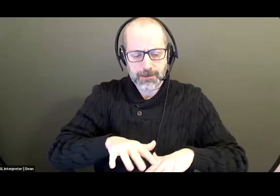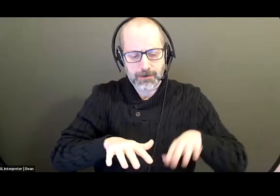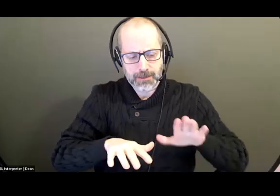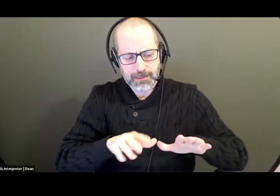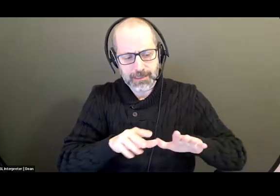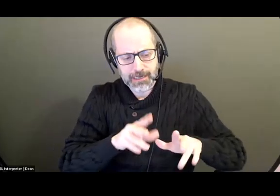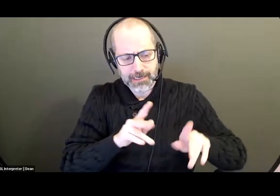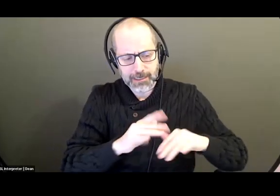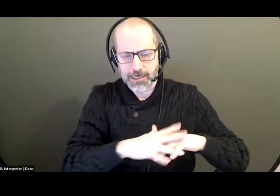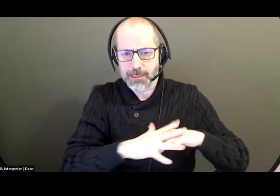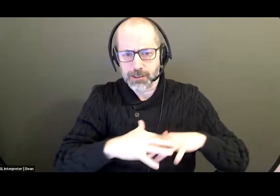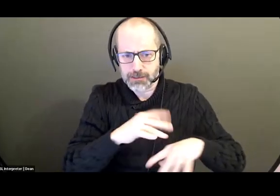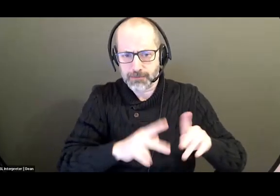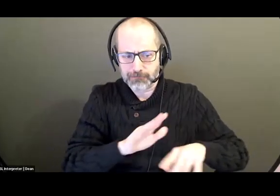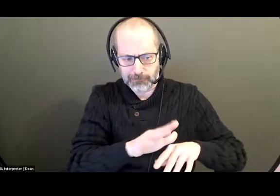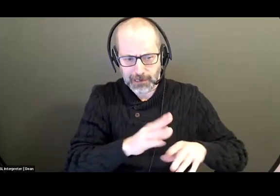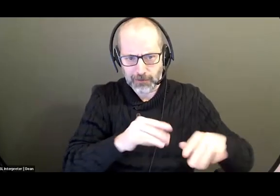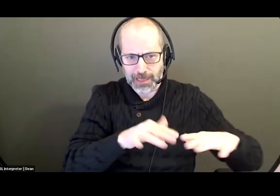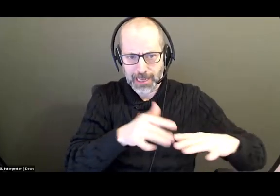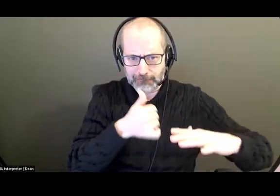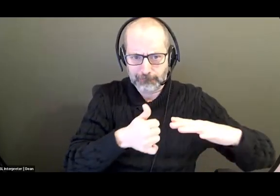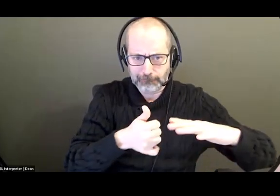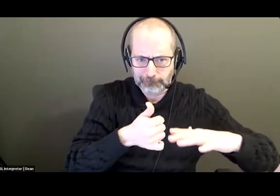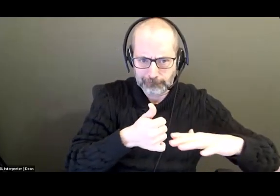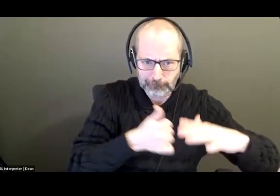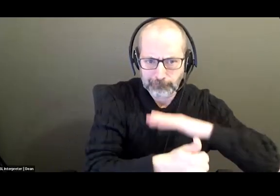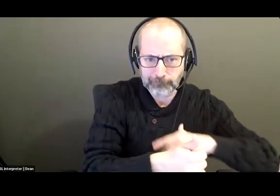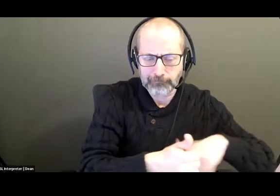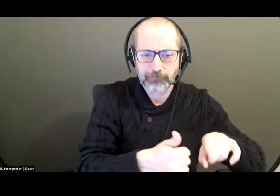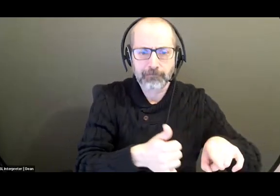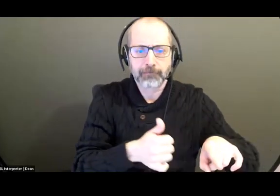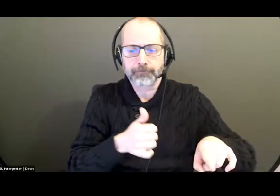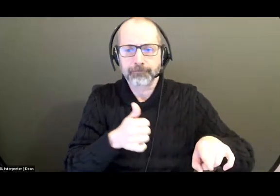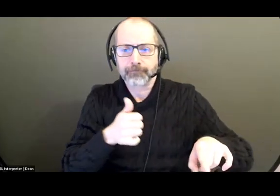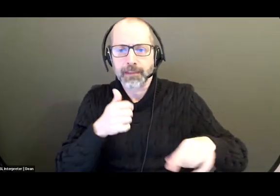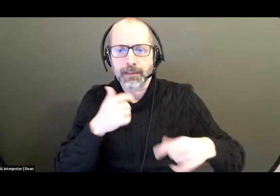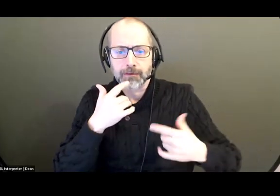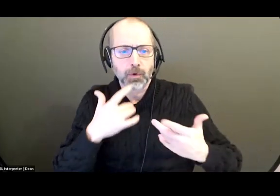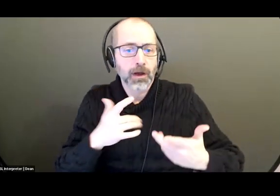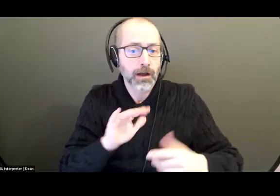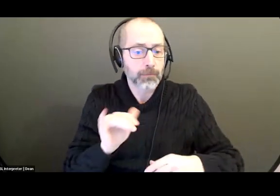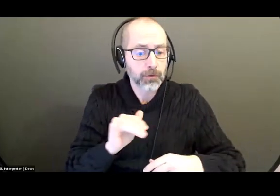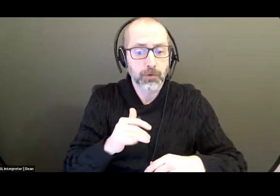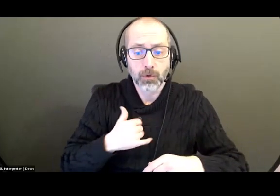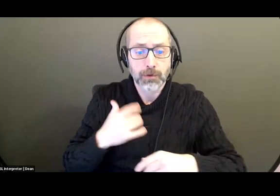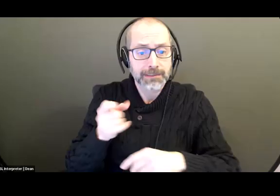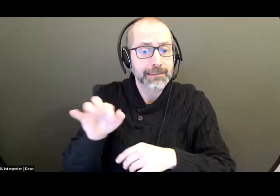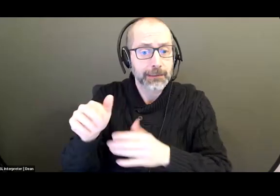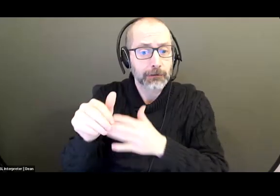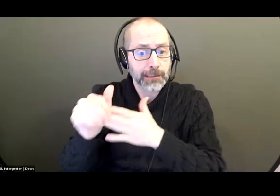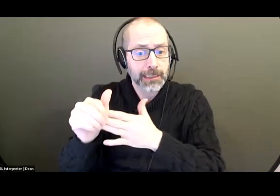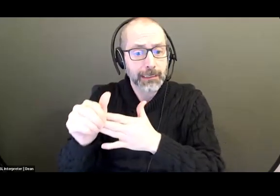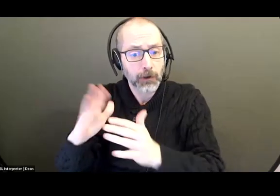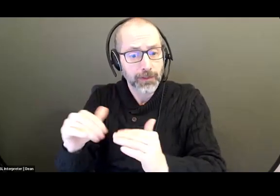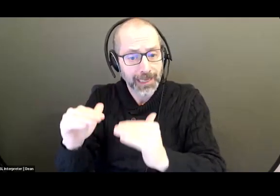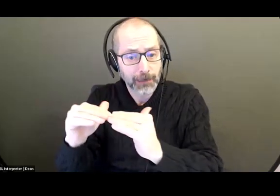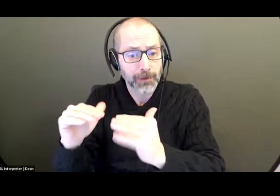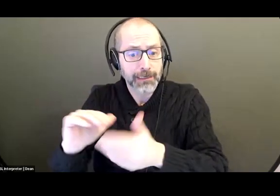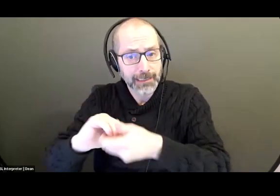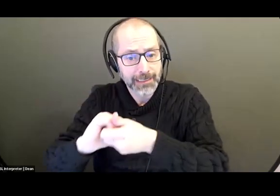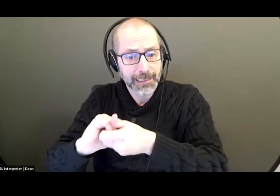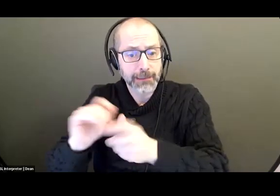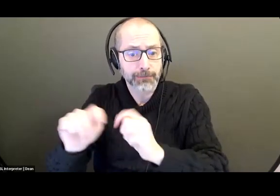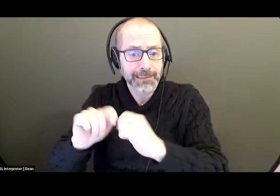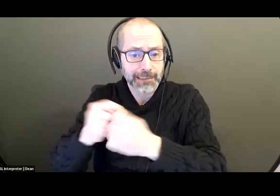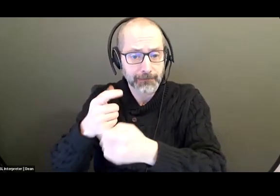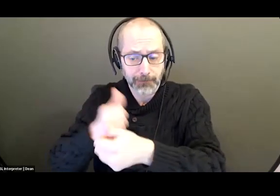to reflect on the land you're on and the Indigenous peoples whose territory you're joining from. I'm also a senior program lead